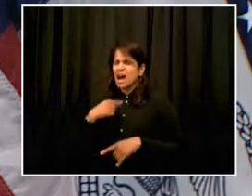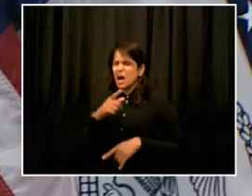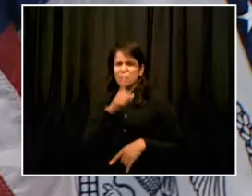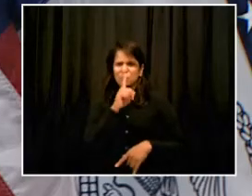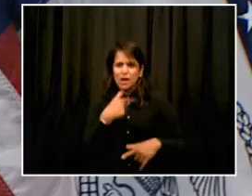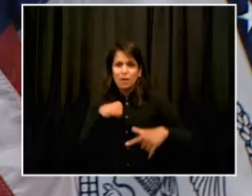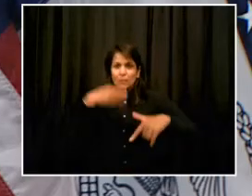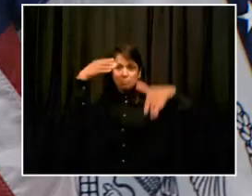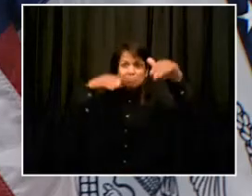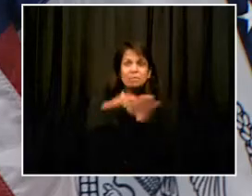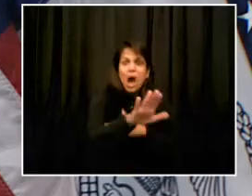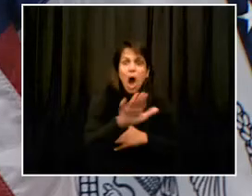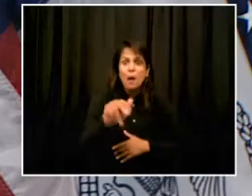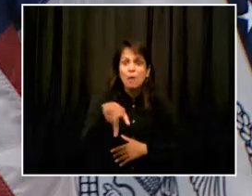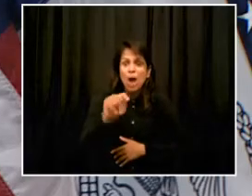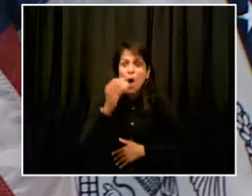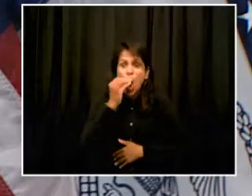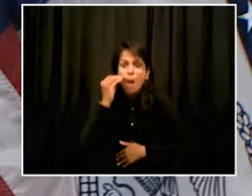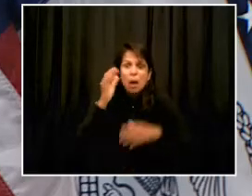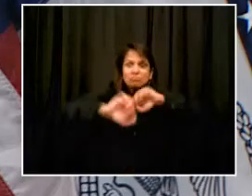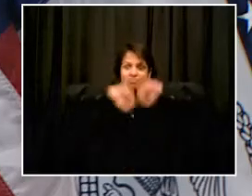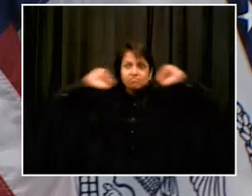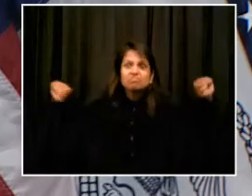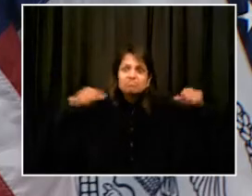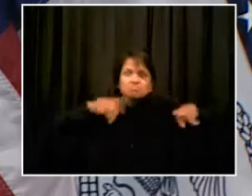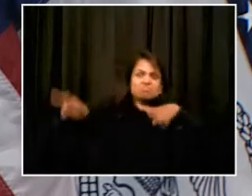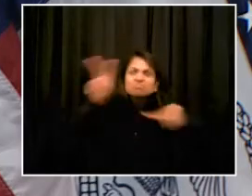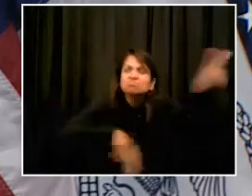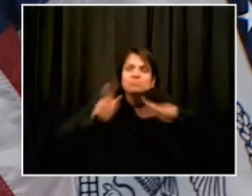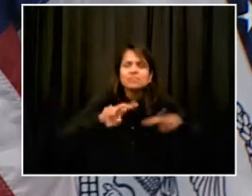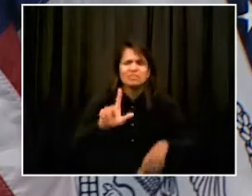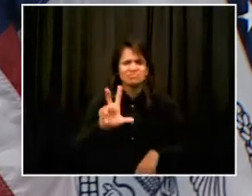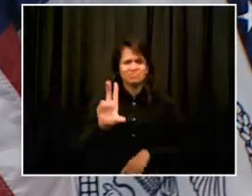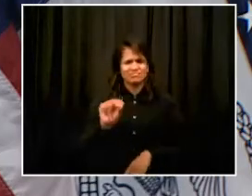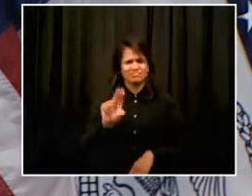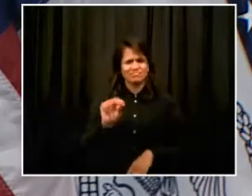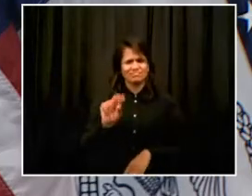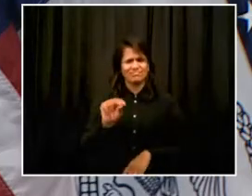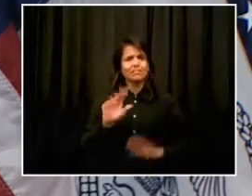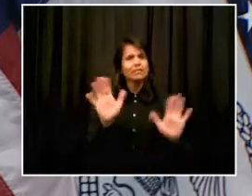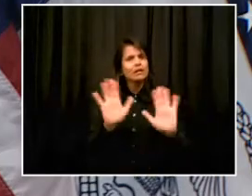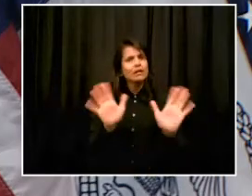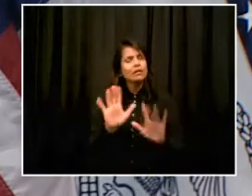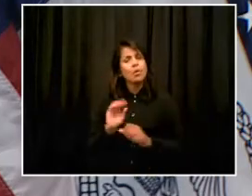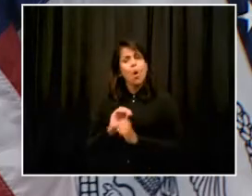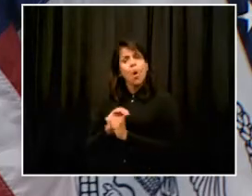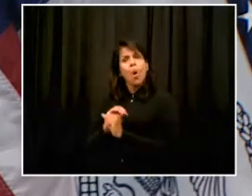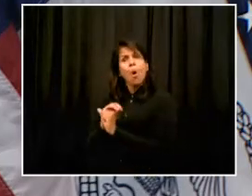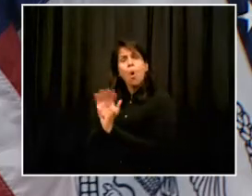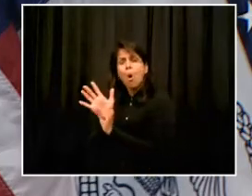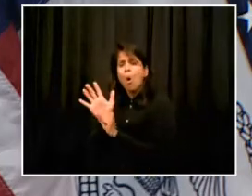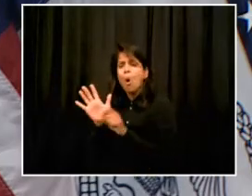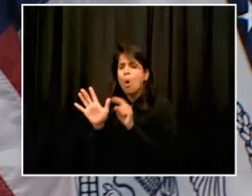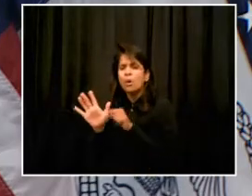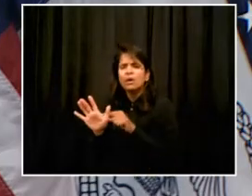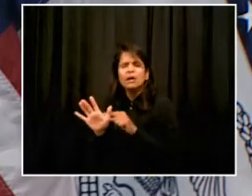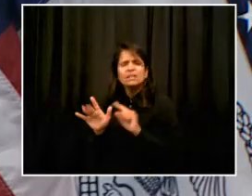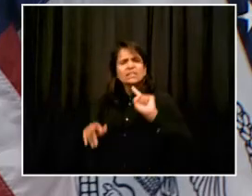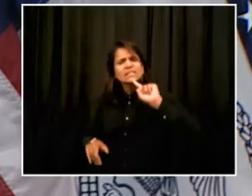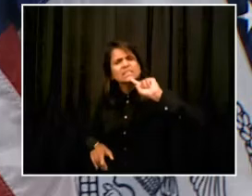have seen it in terms of the most important thing that we can talk about, the results, the facts, the